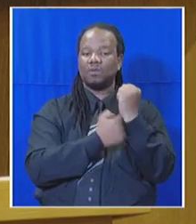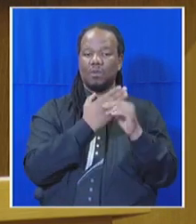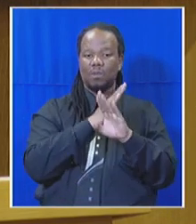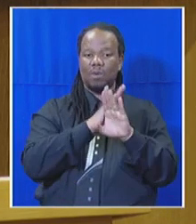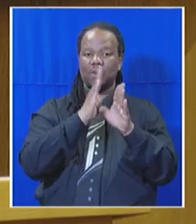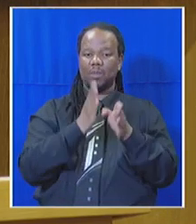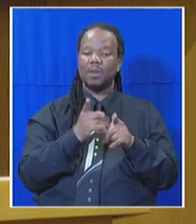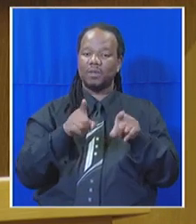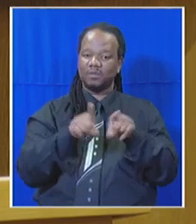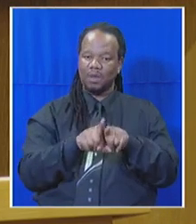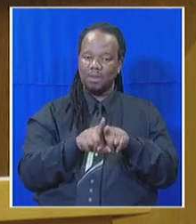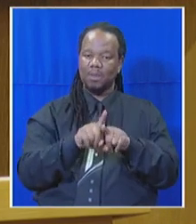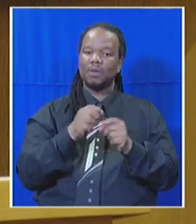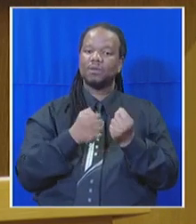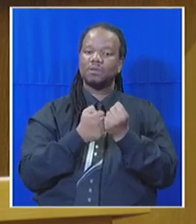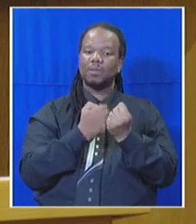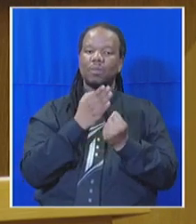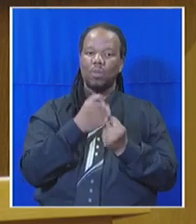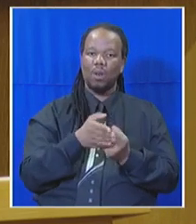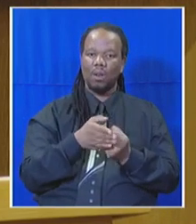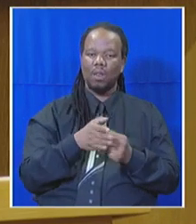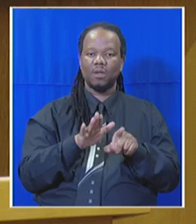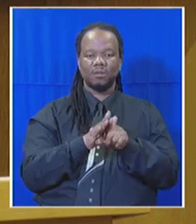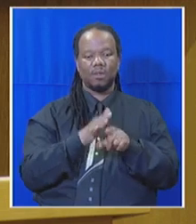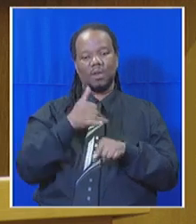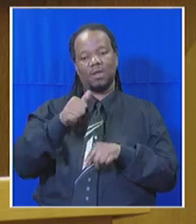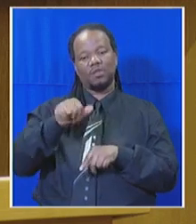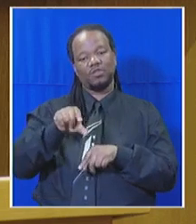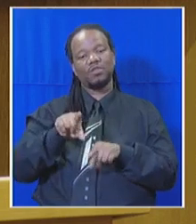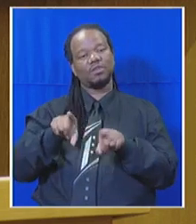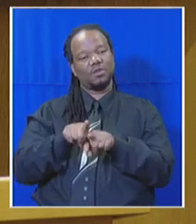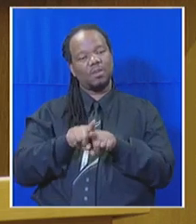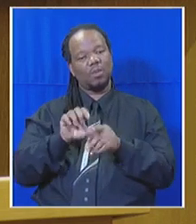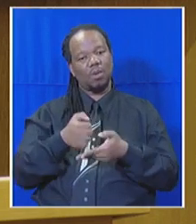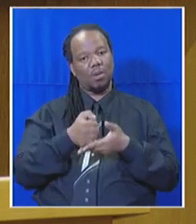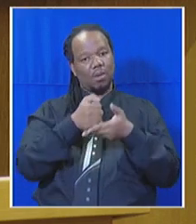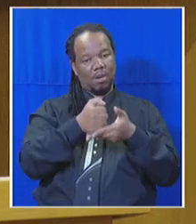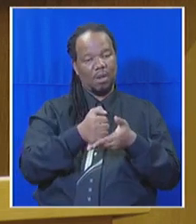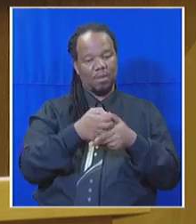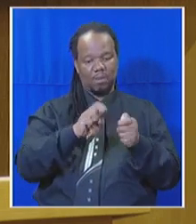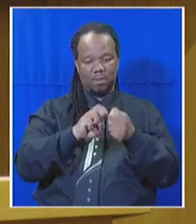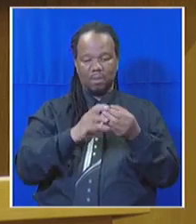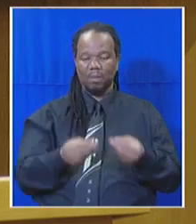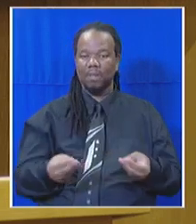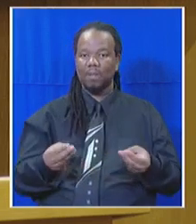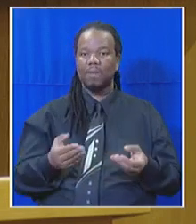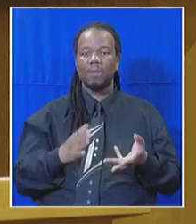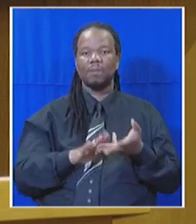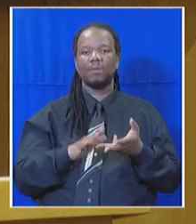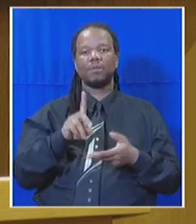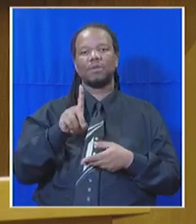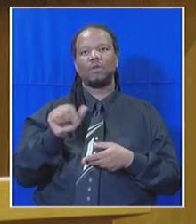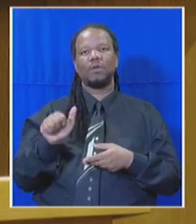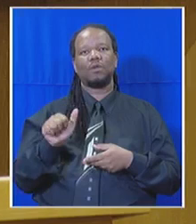support and receive assistance from the Auditor General to address the challenges arising from an accumulated deficit. The Democratic Alliance supports